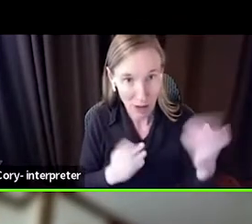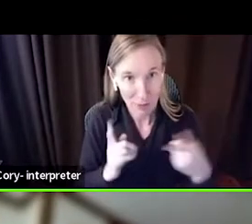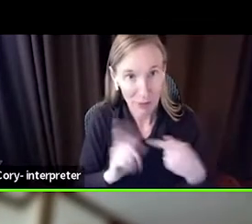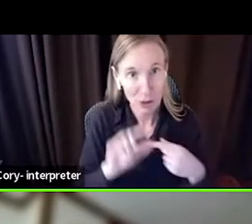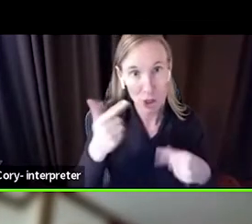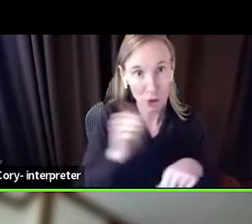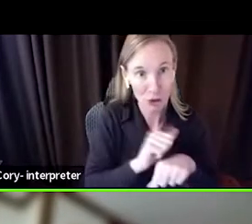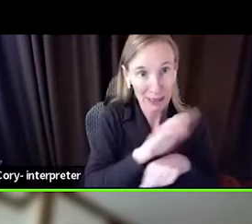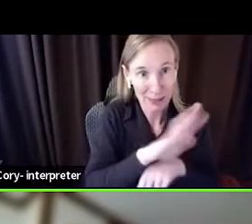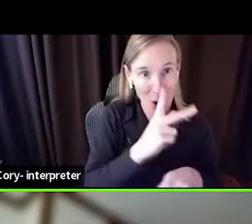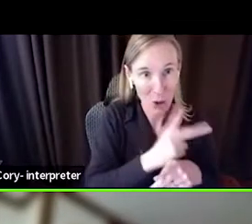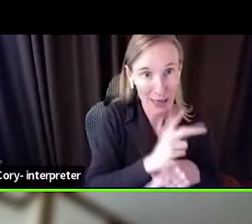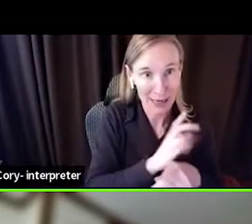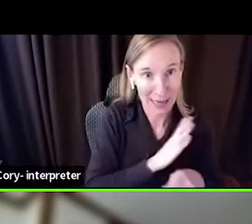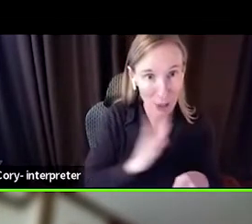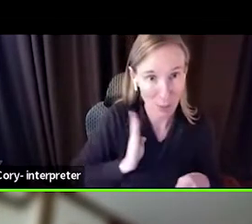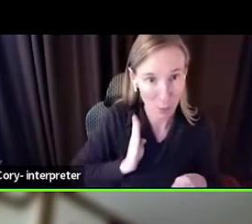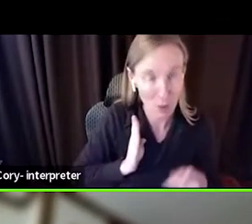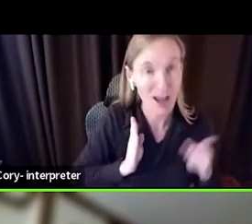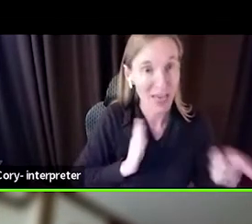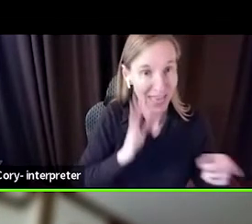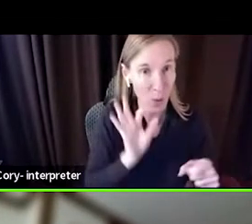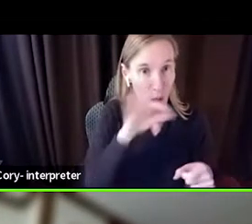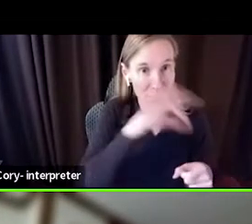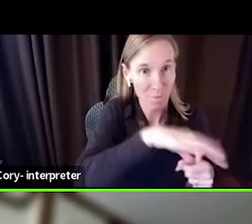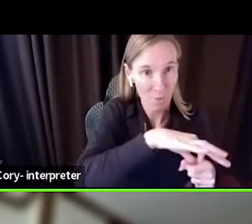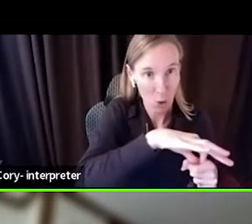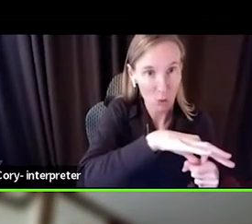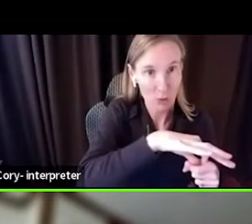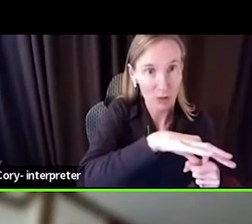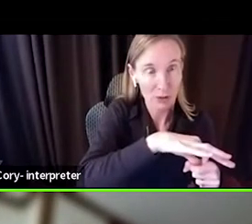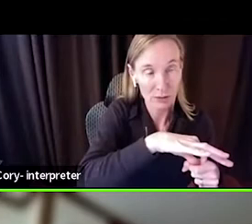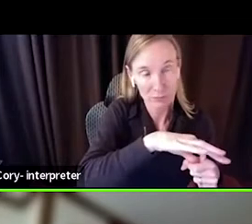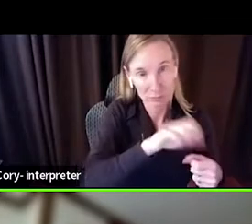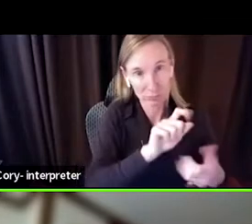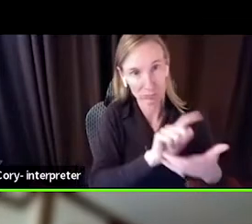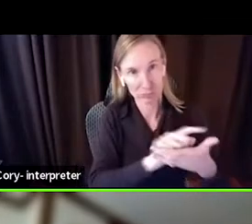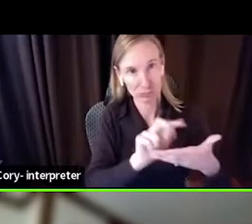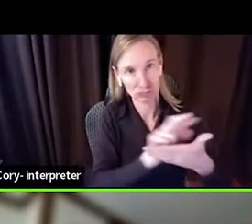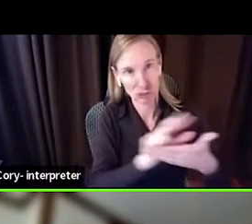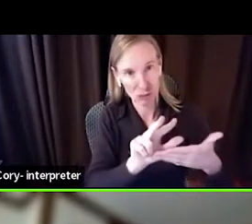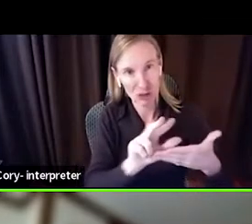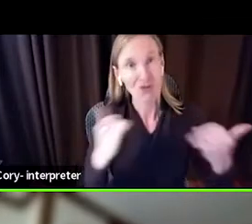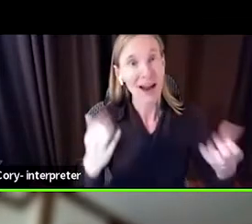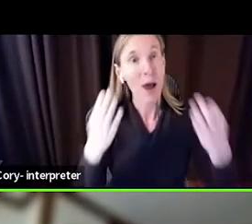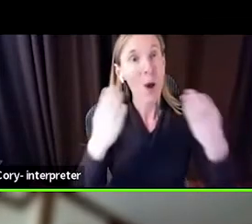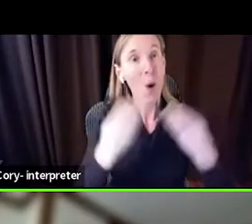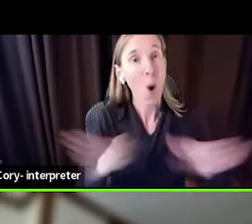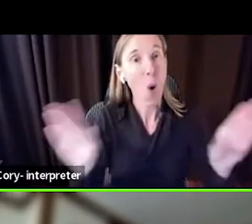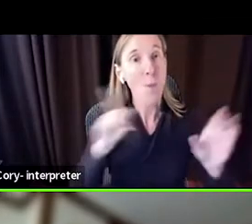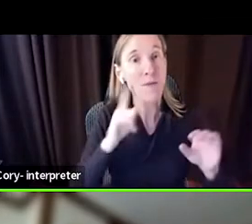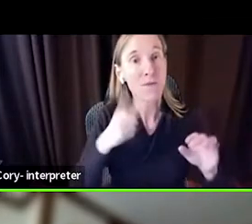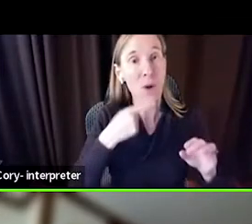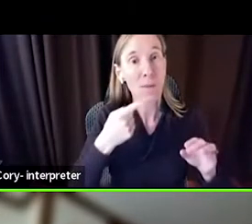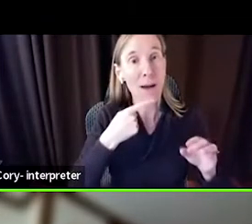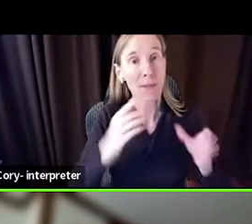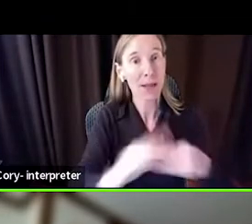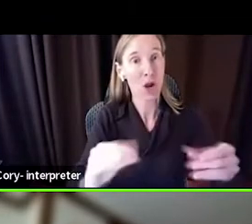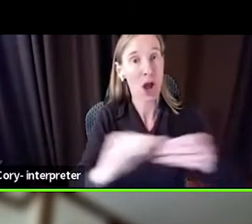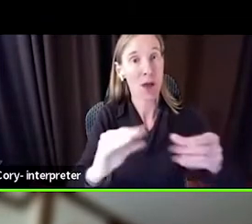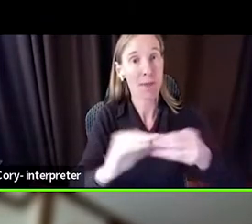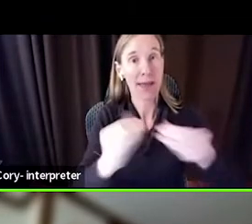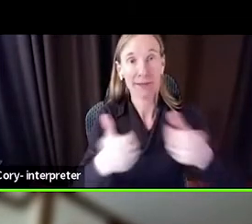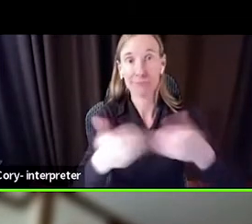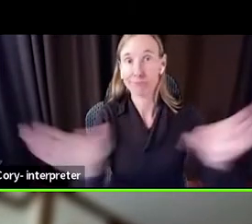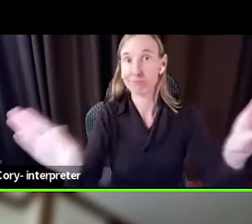Board. I believe they're planning to vote in the next several weeks. There's a public comment period associated with that. And then,